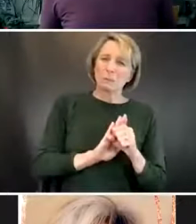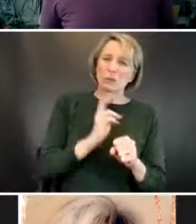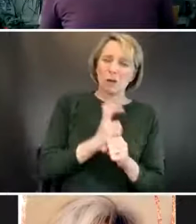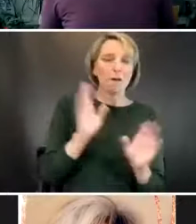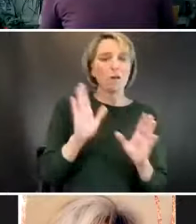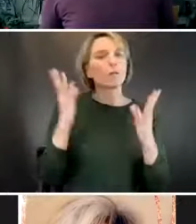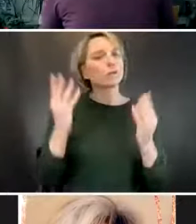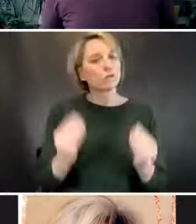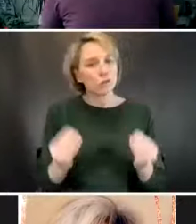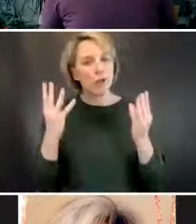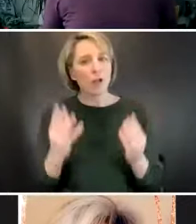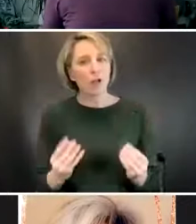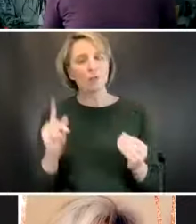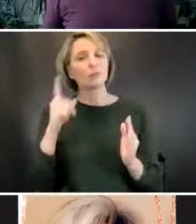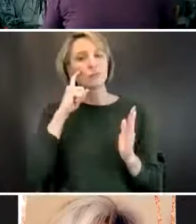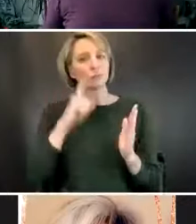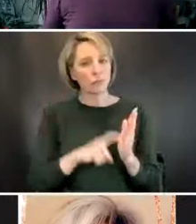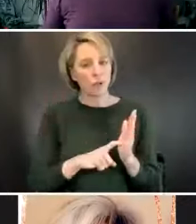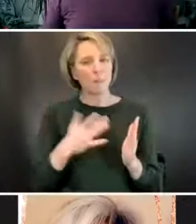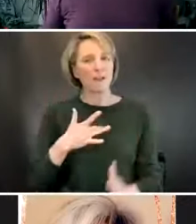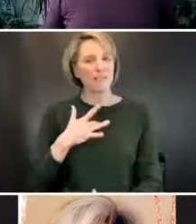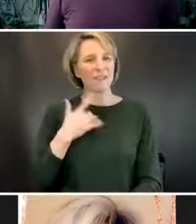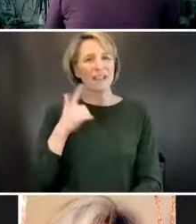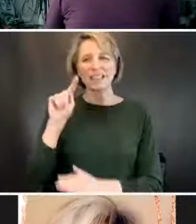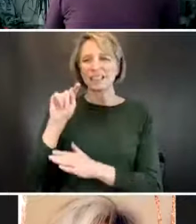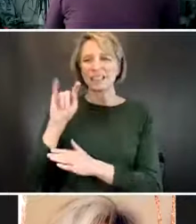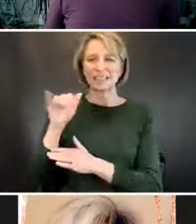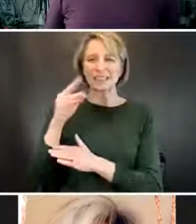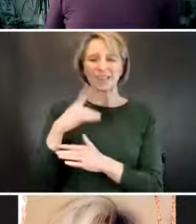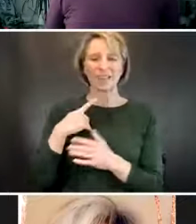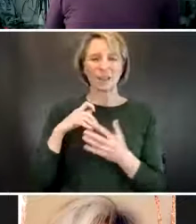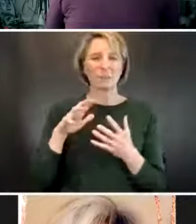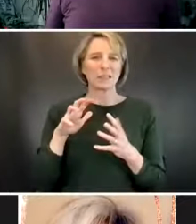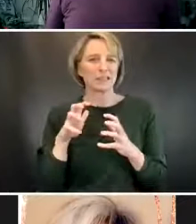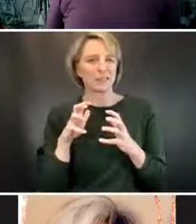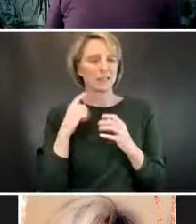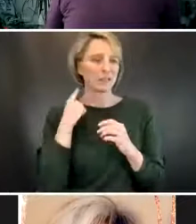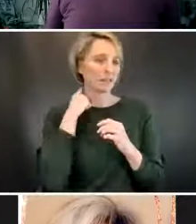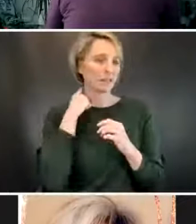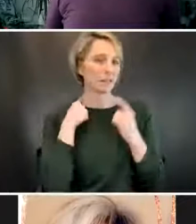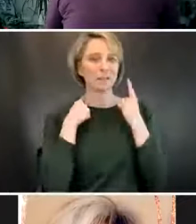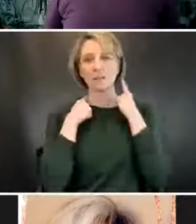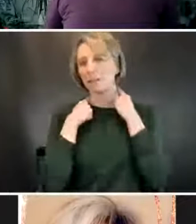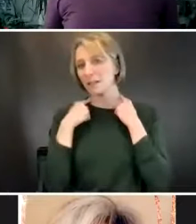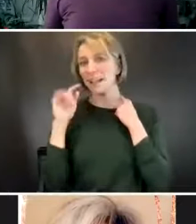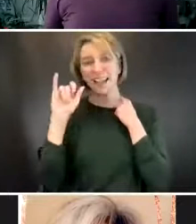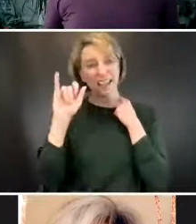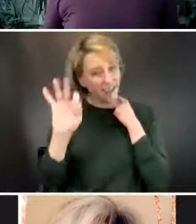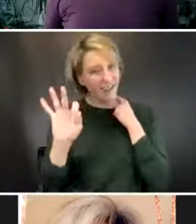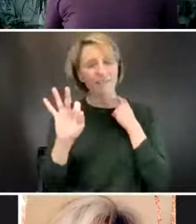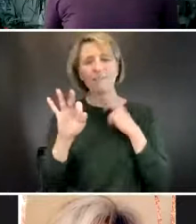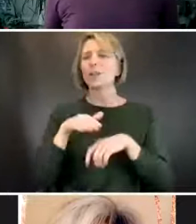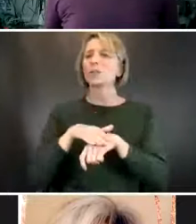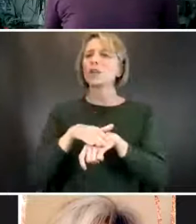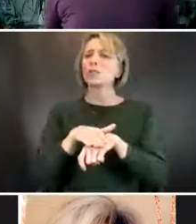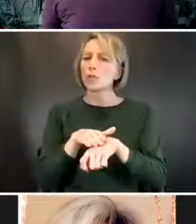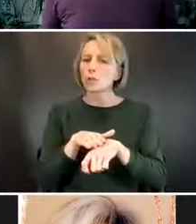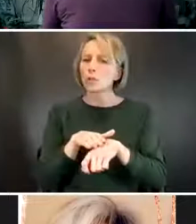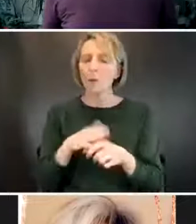just notice that there's a little tightness, little stress there, and just move